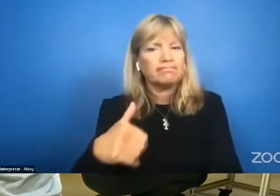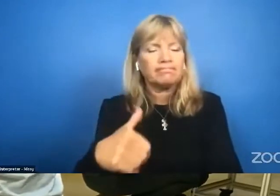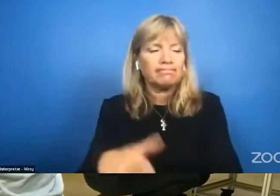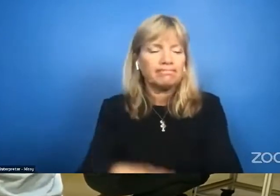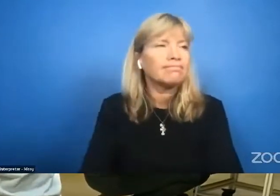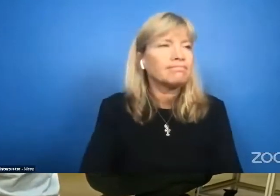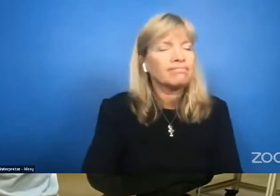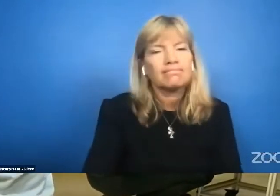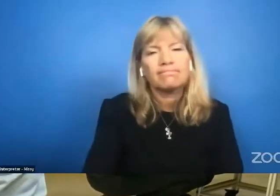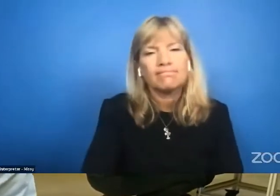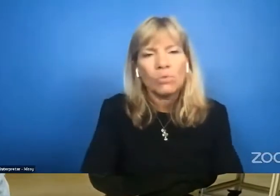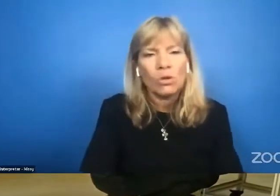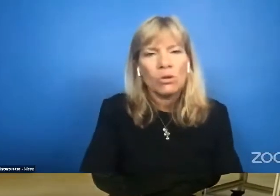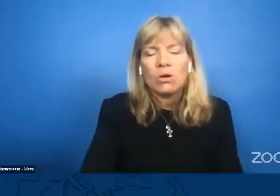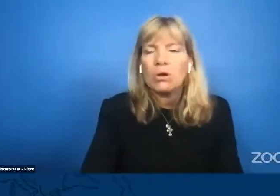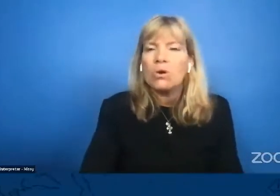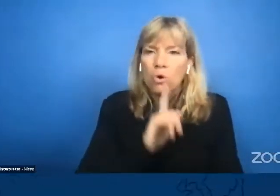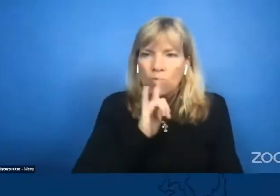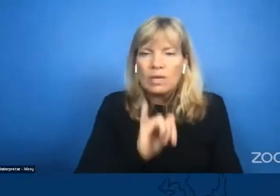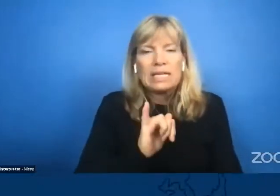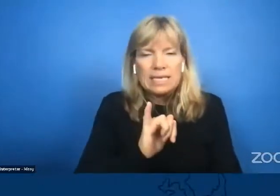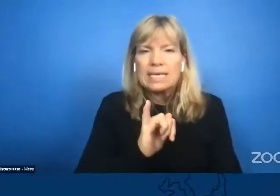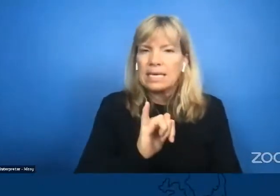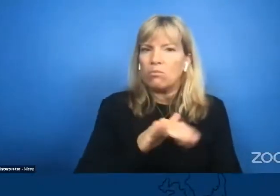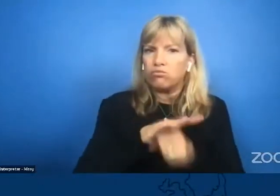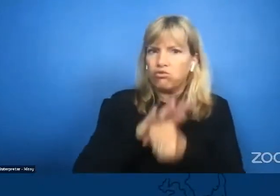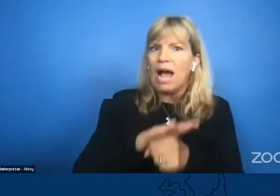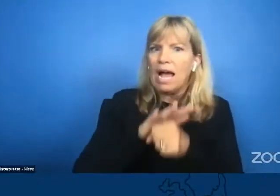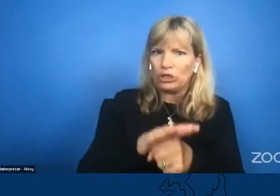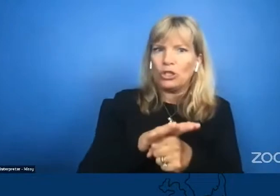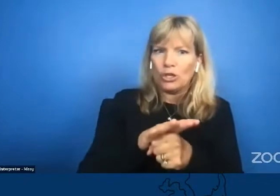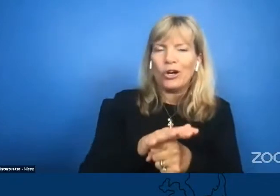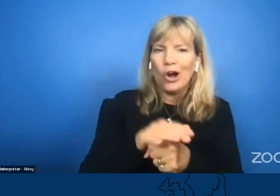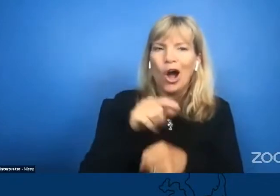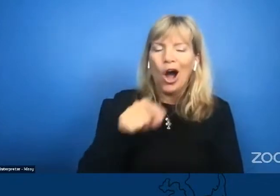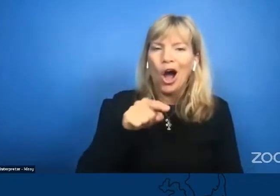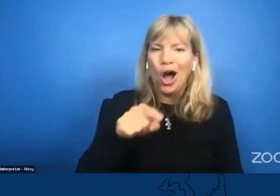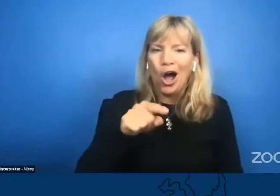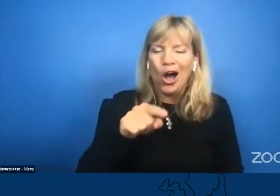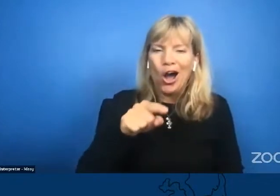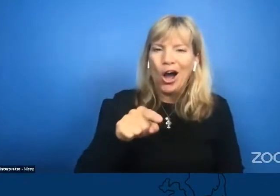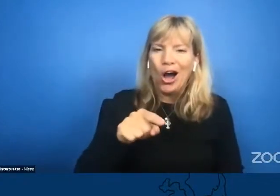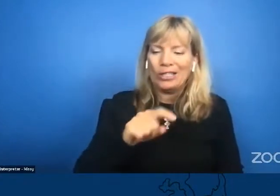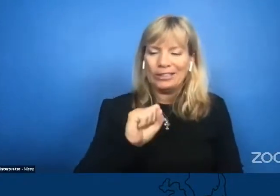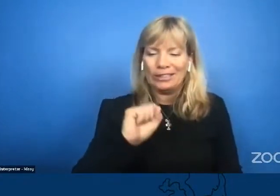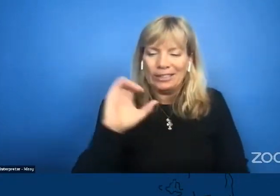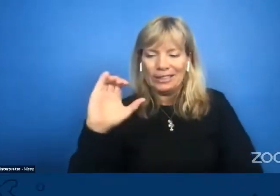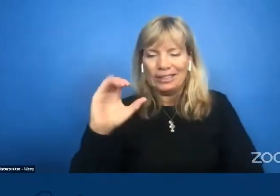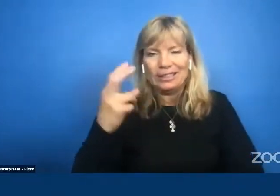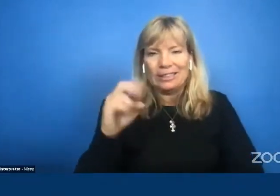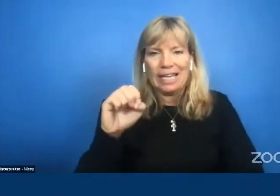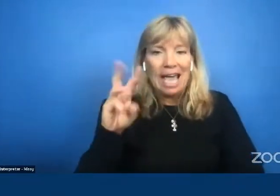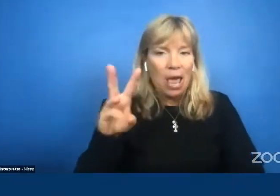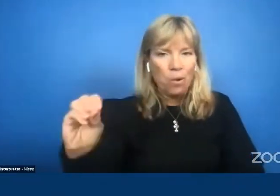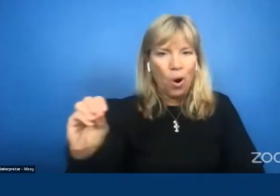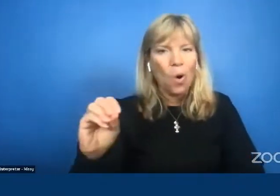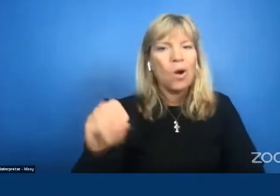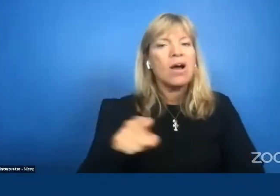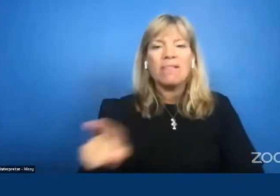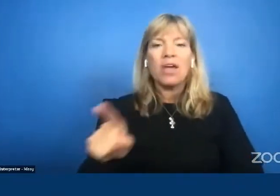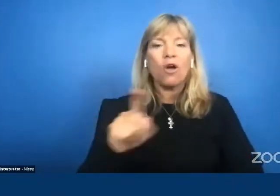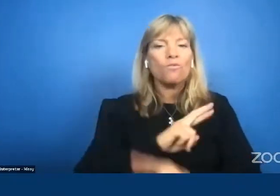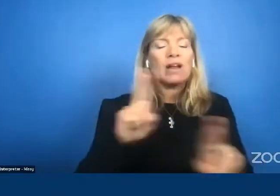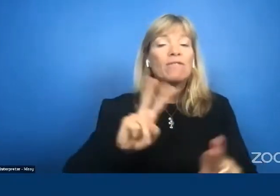And really putting the pressure on Skevo, who now prepare for their second heat